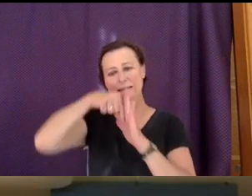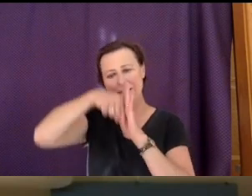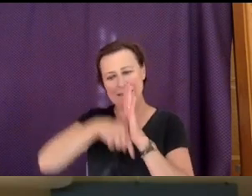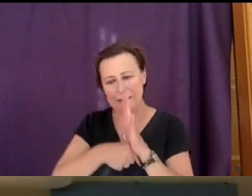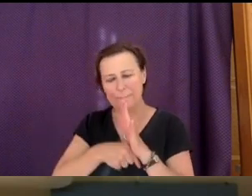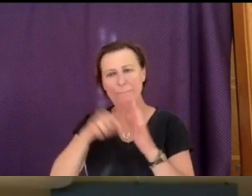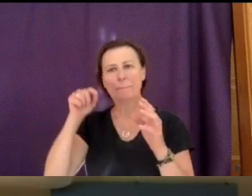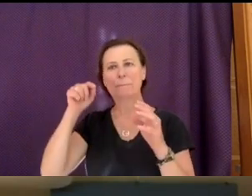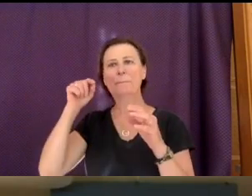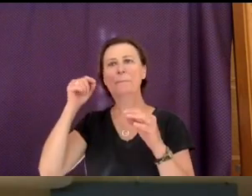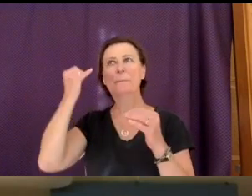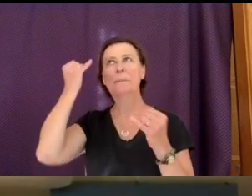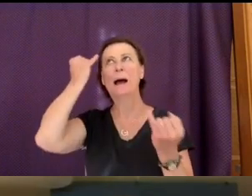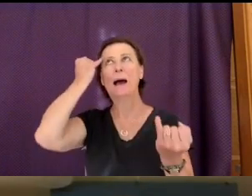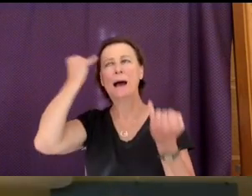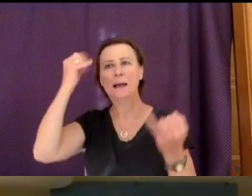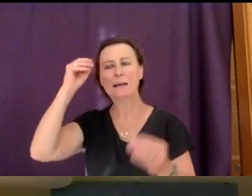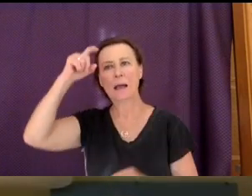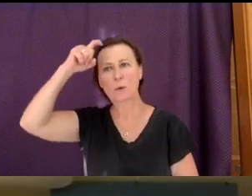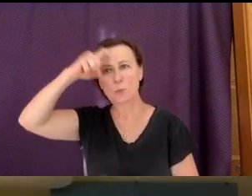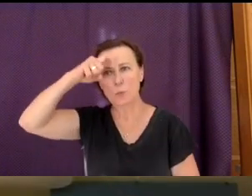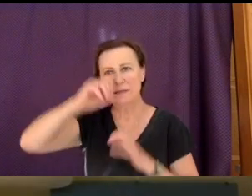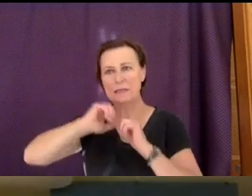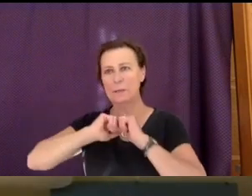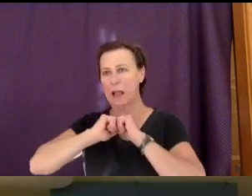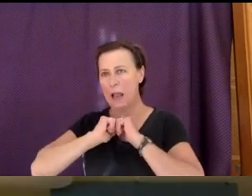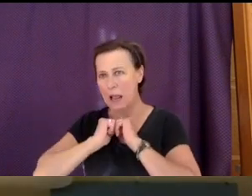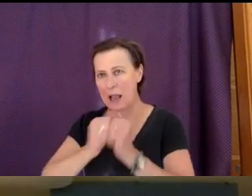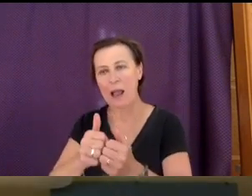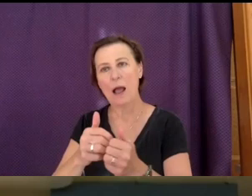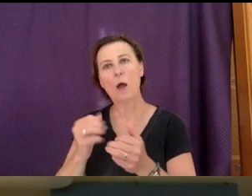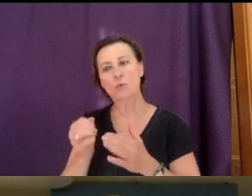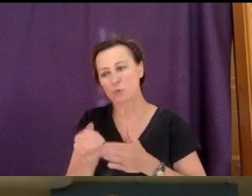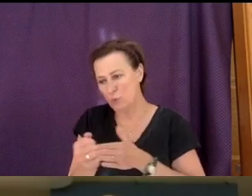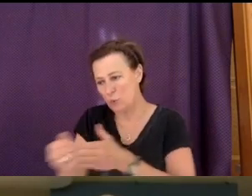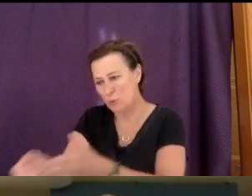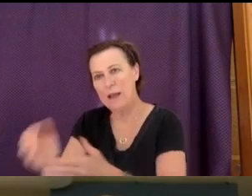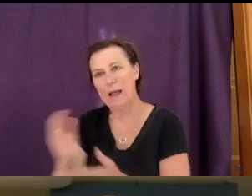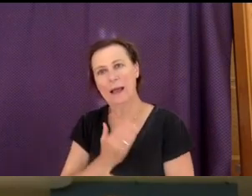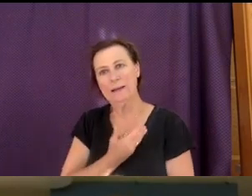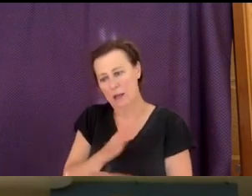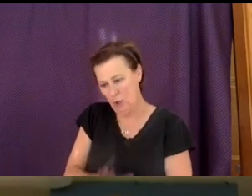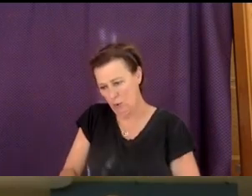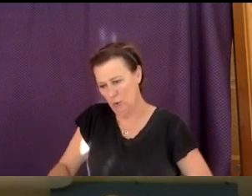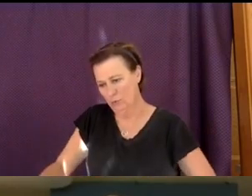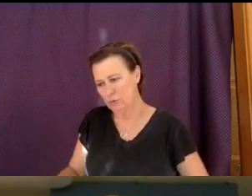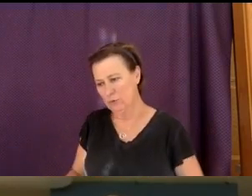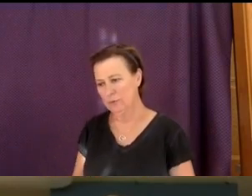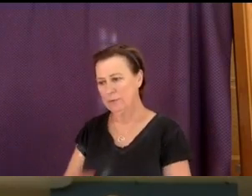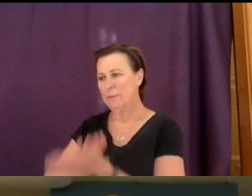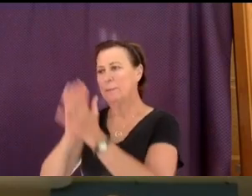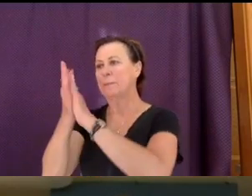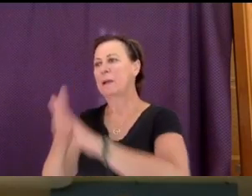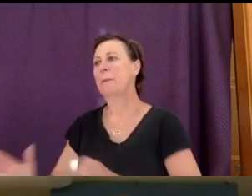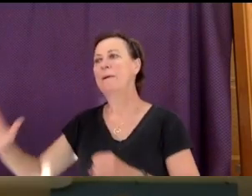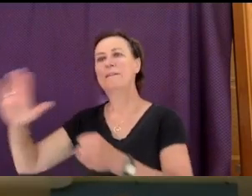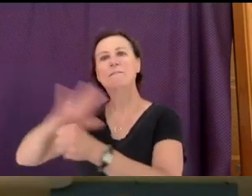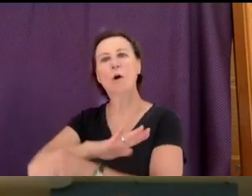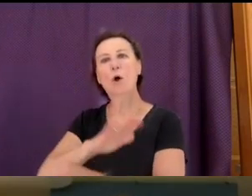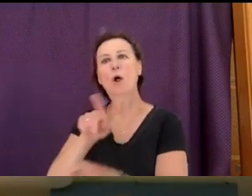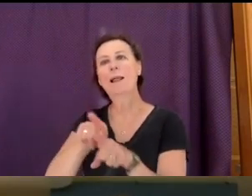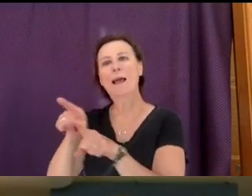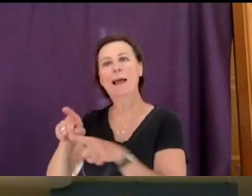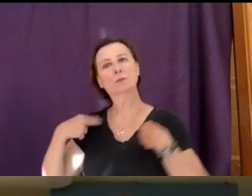wisdom regarding how best to guide our offspring into their fullness as human